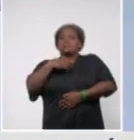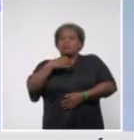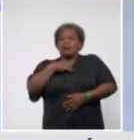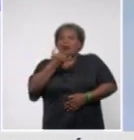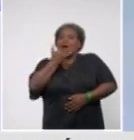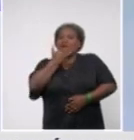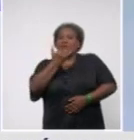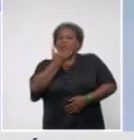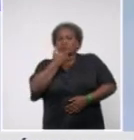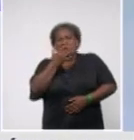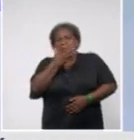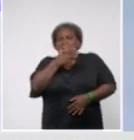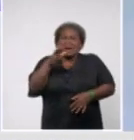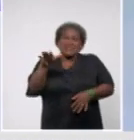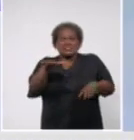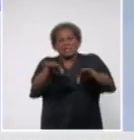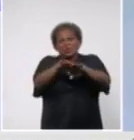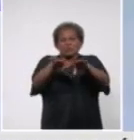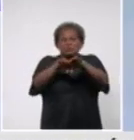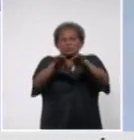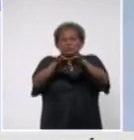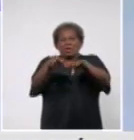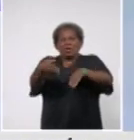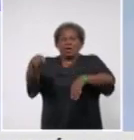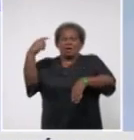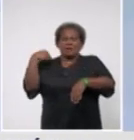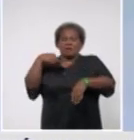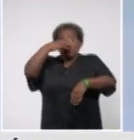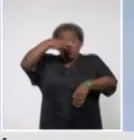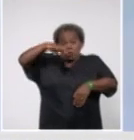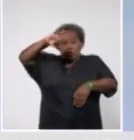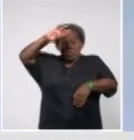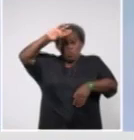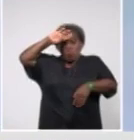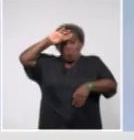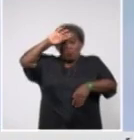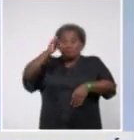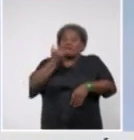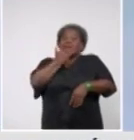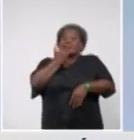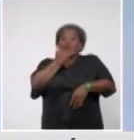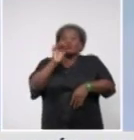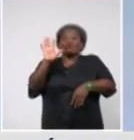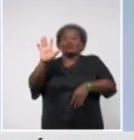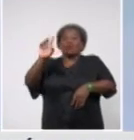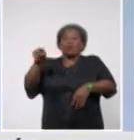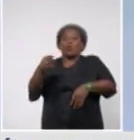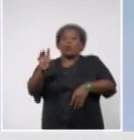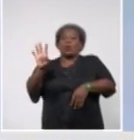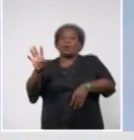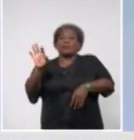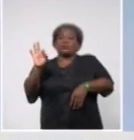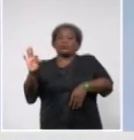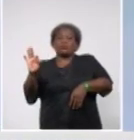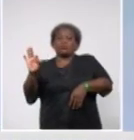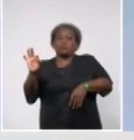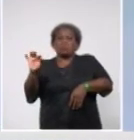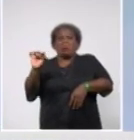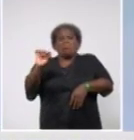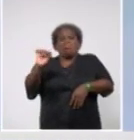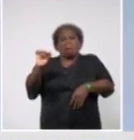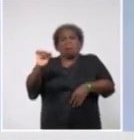This means that Cuba's rate dropped slightly in comparison to yesterday's, now standing